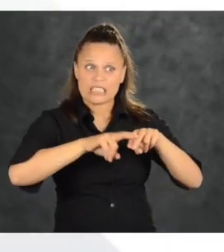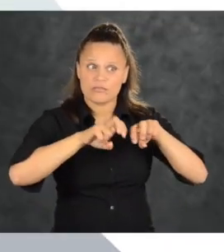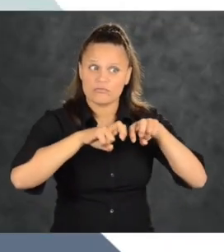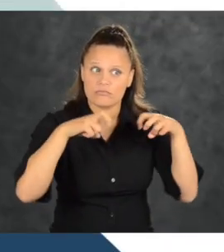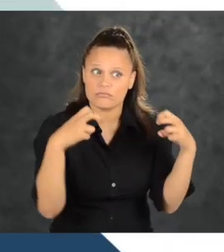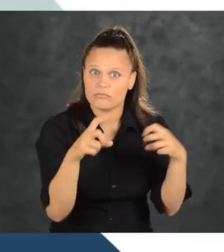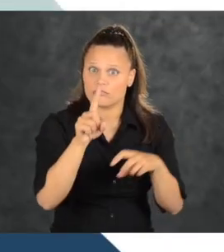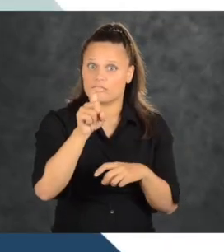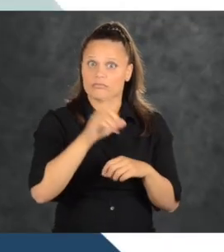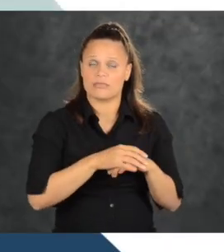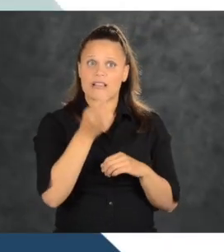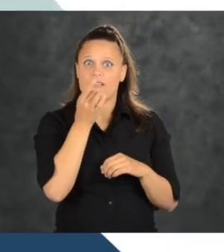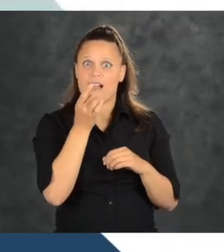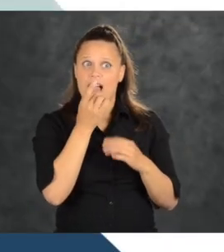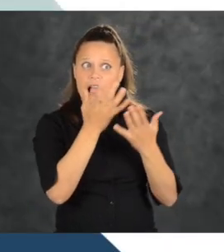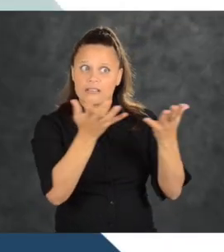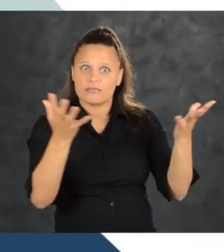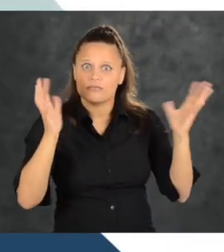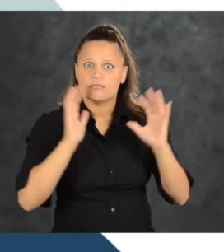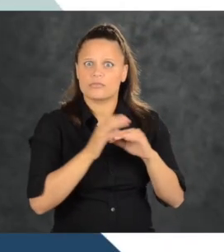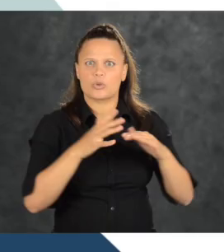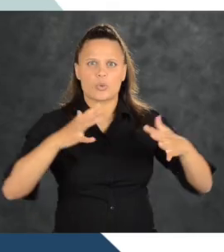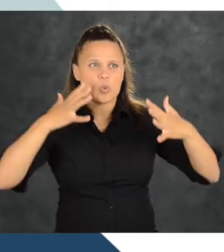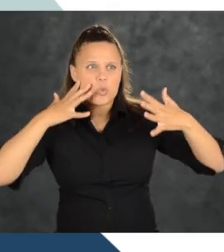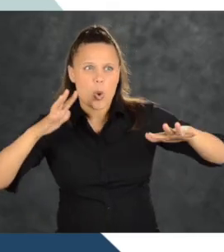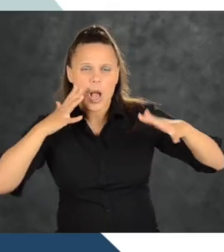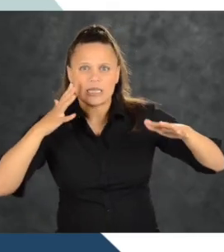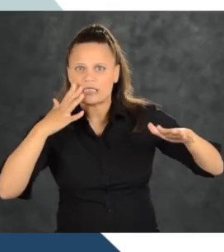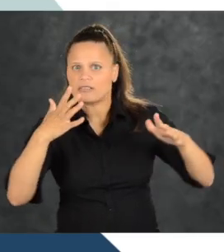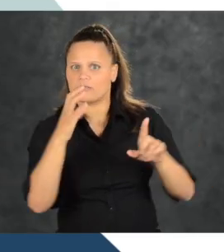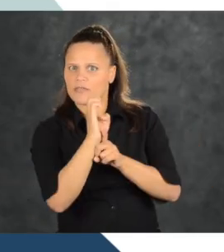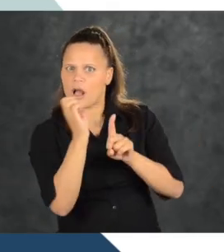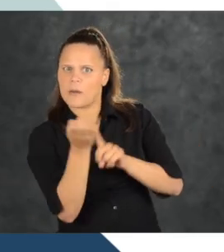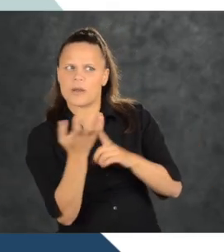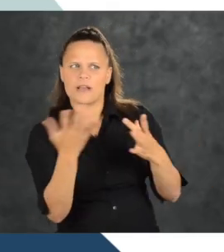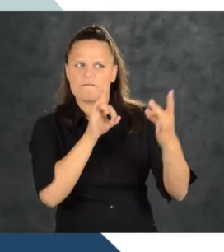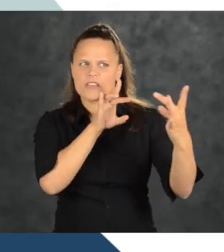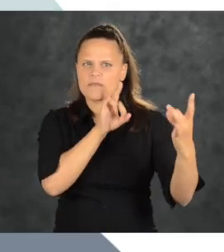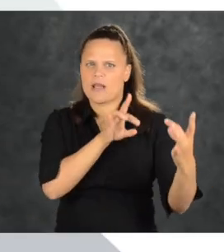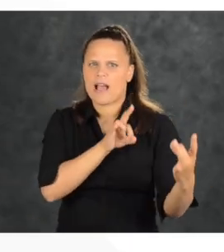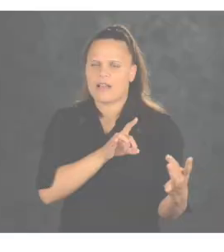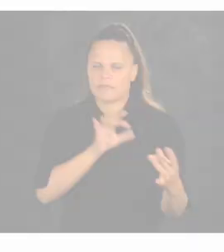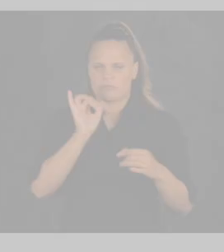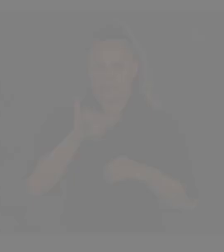Closing titles read, Special Appointment Program, Maine Department of Labor,